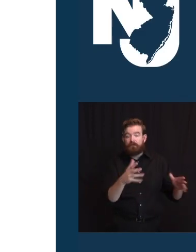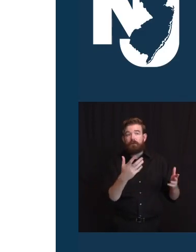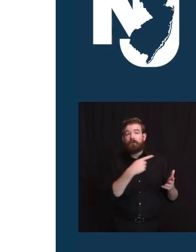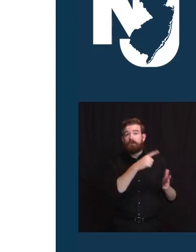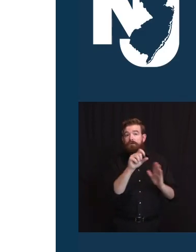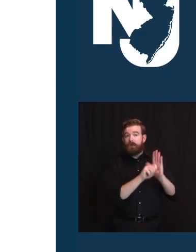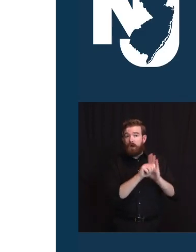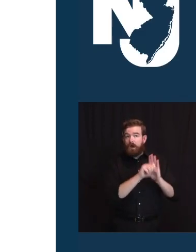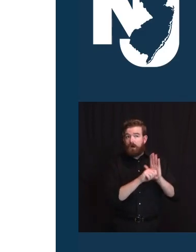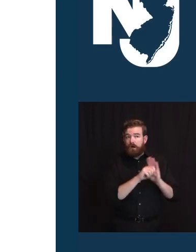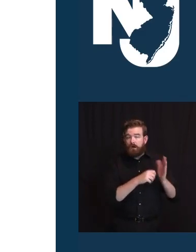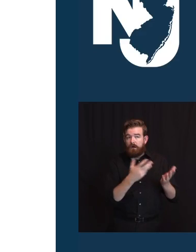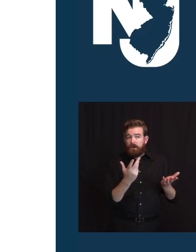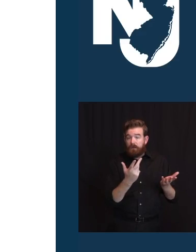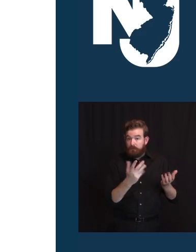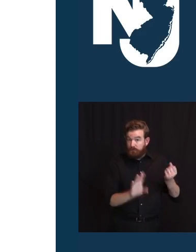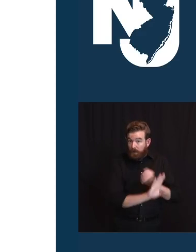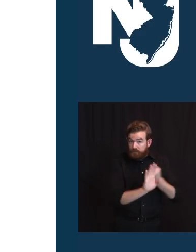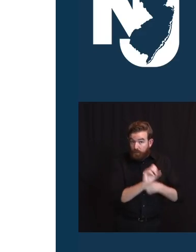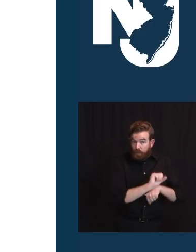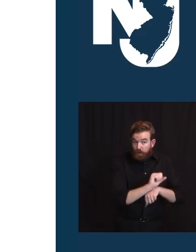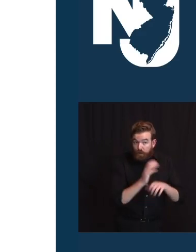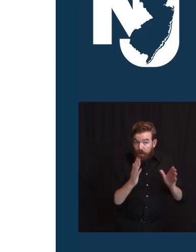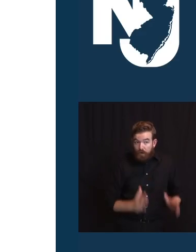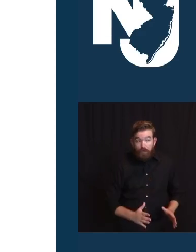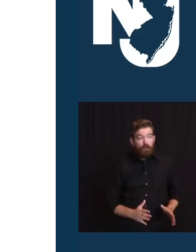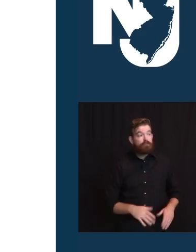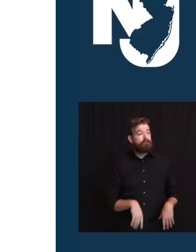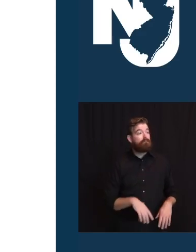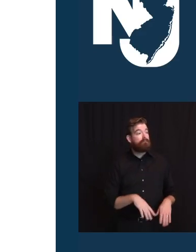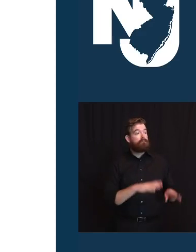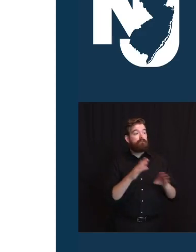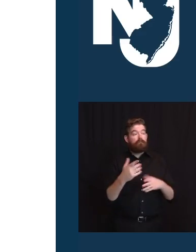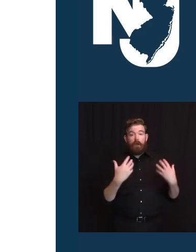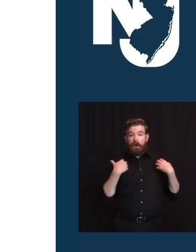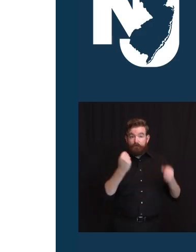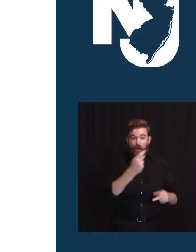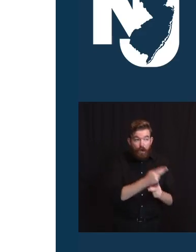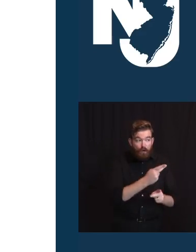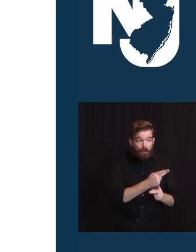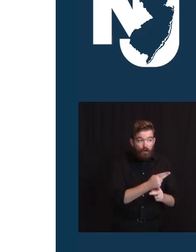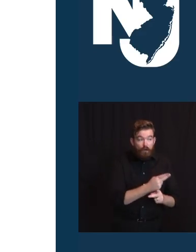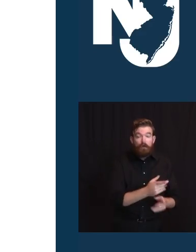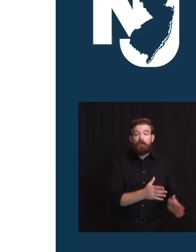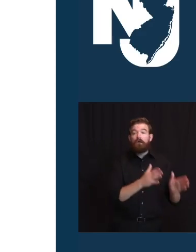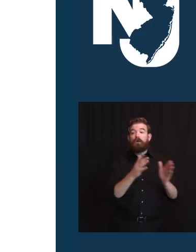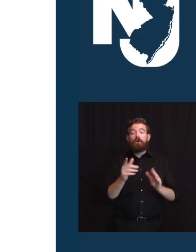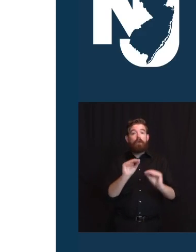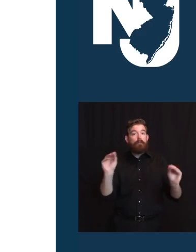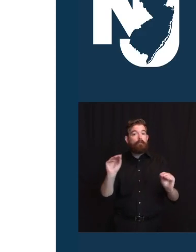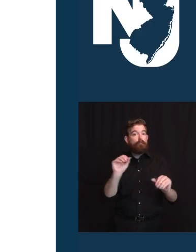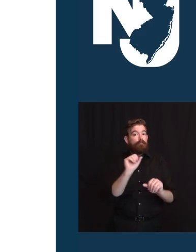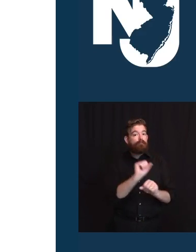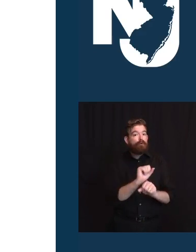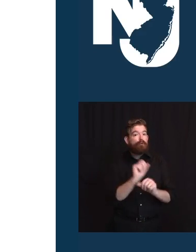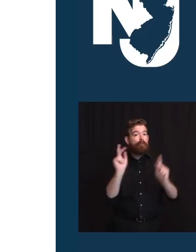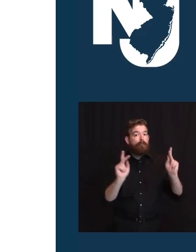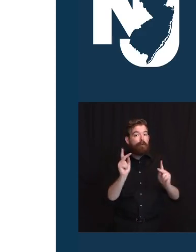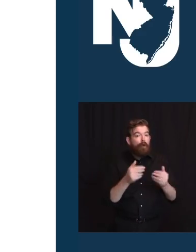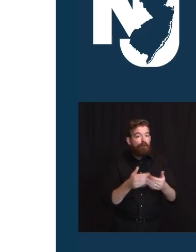support. Again, we are second in the nation, only behind the state of Washington. Throughout this pandemic, we